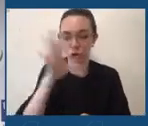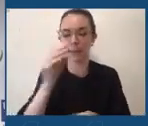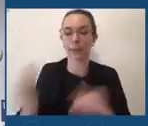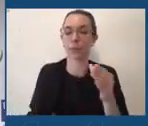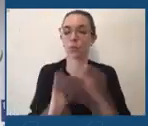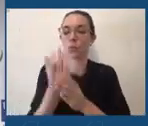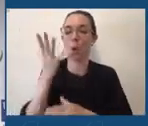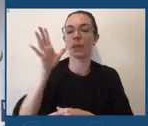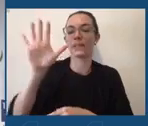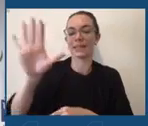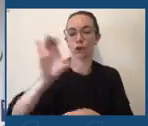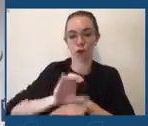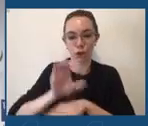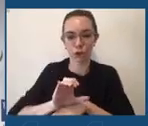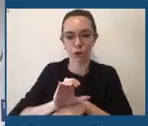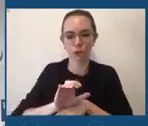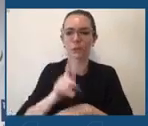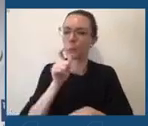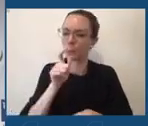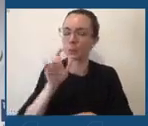church is his wife.